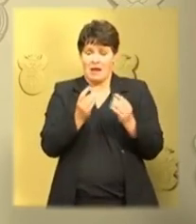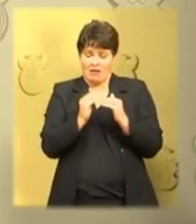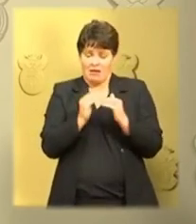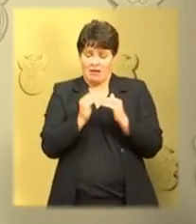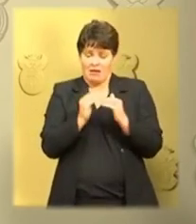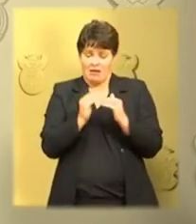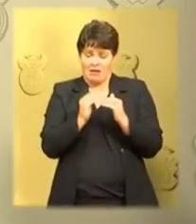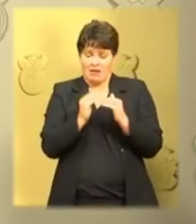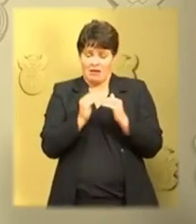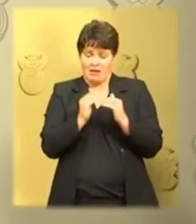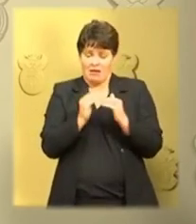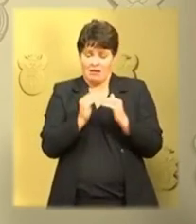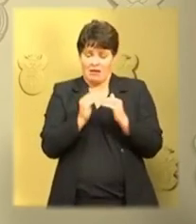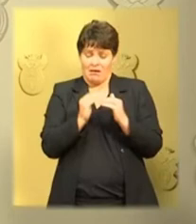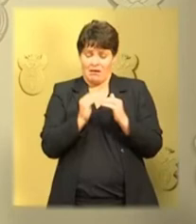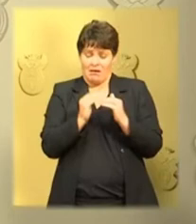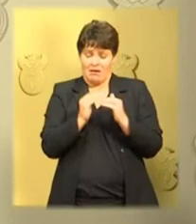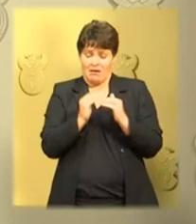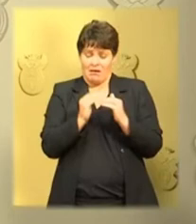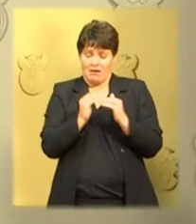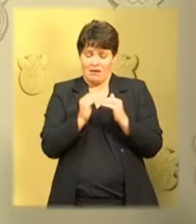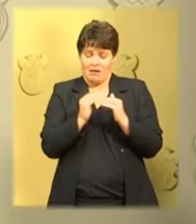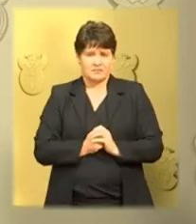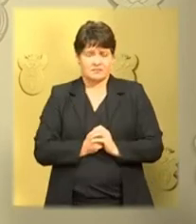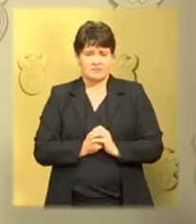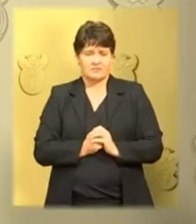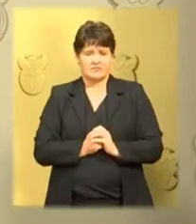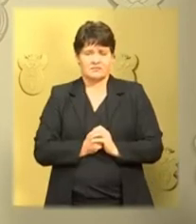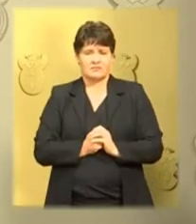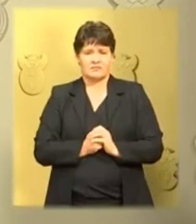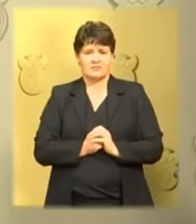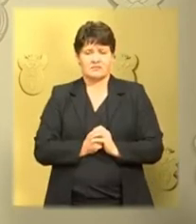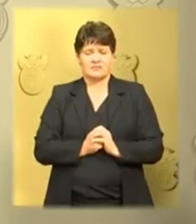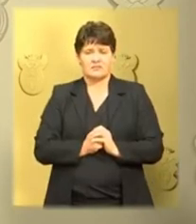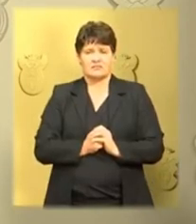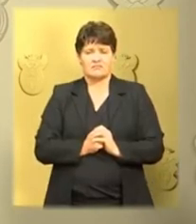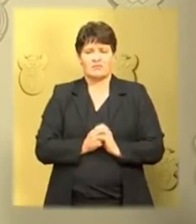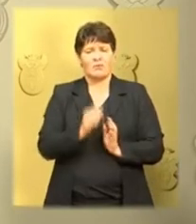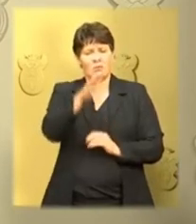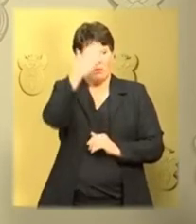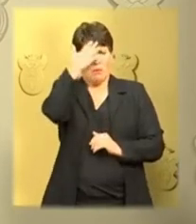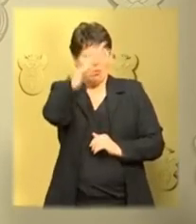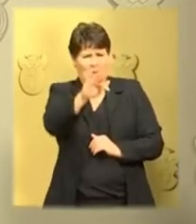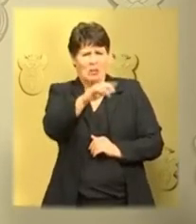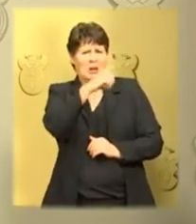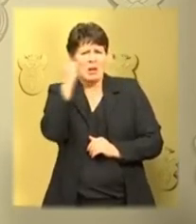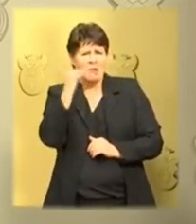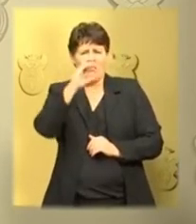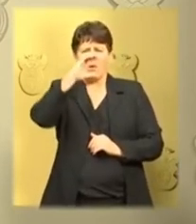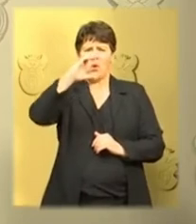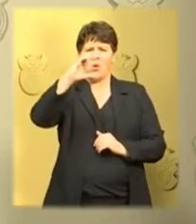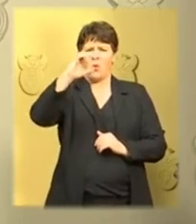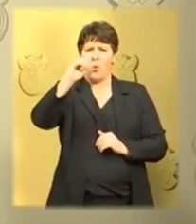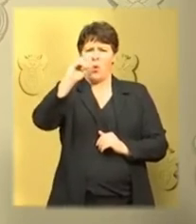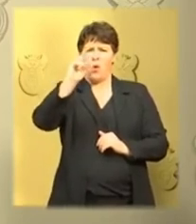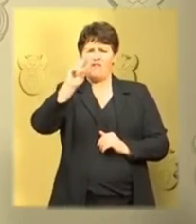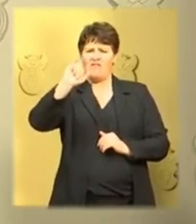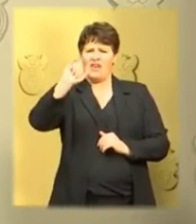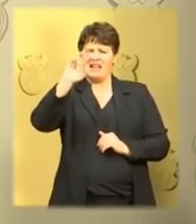The coronavirus cases, the disease known as COVID-19, a